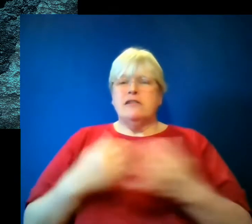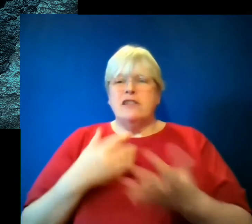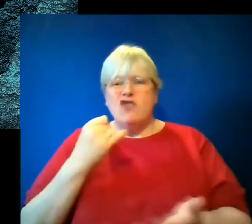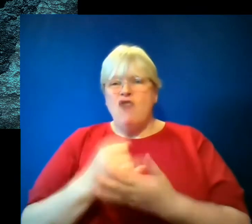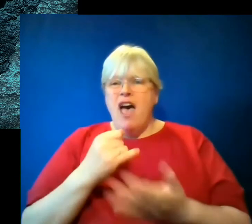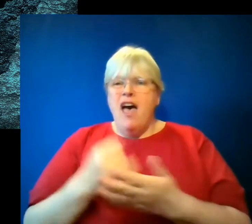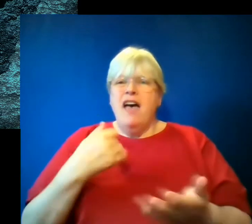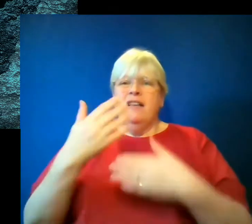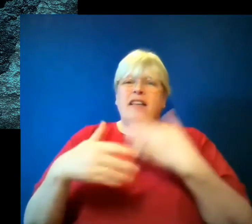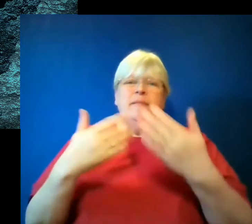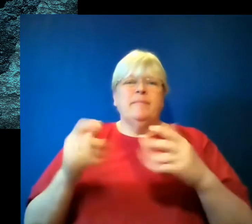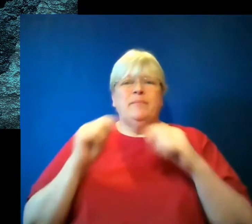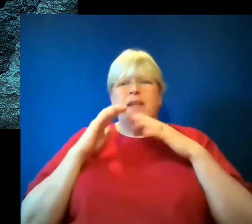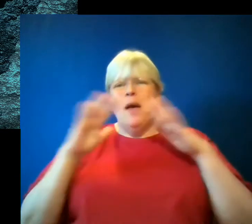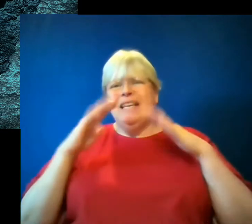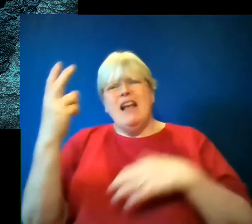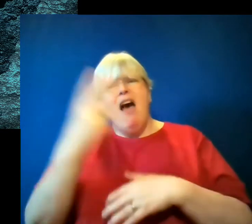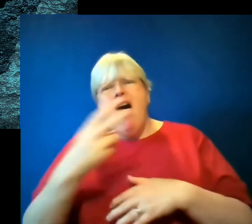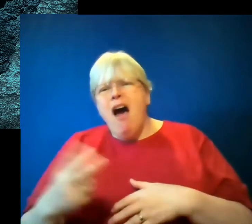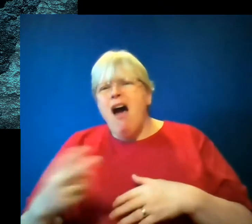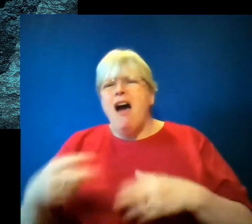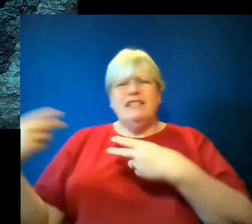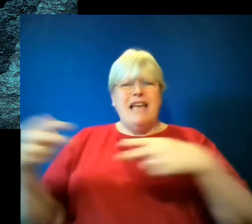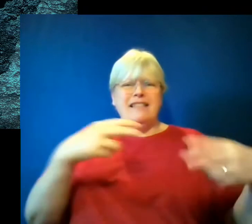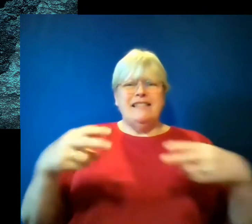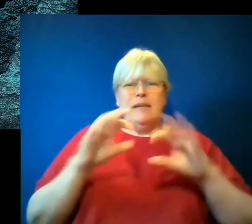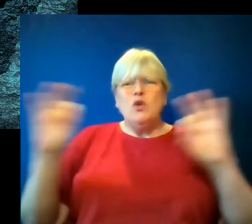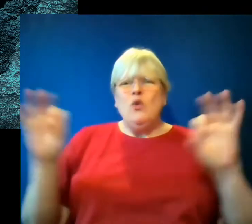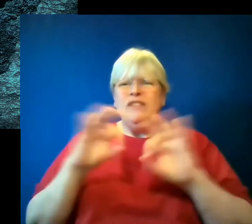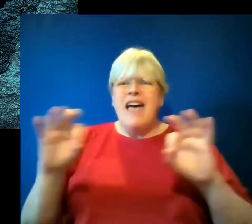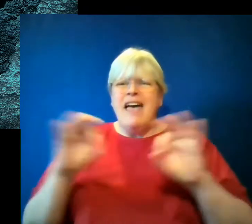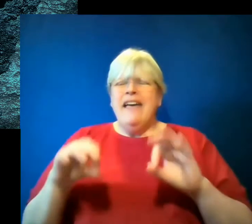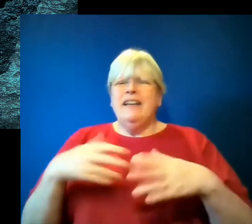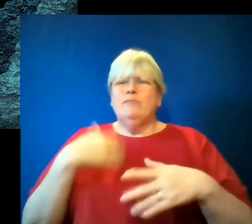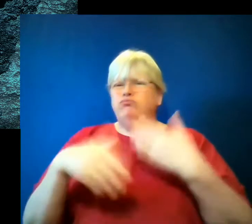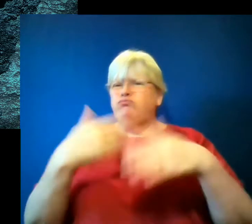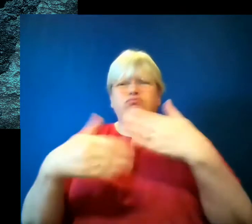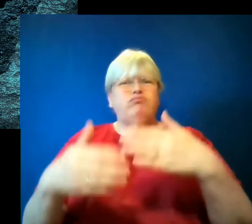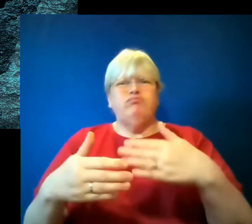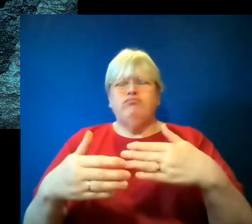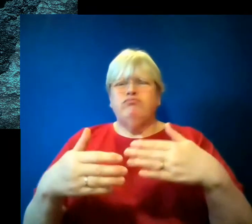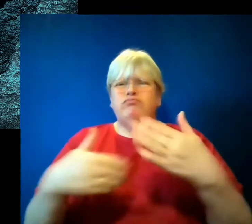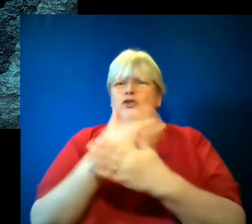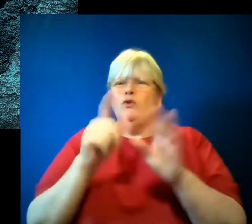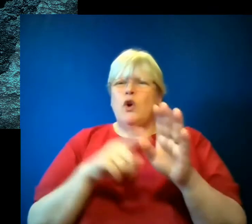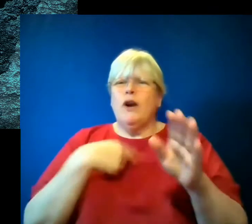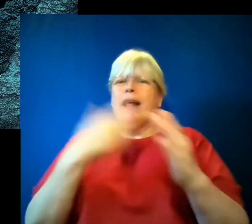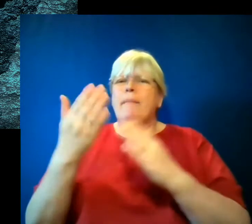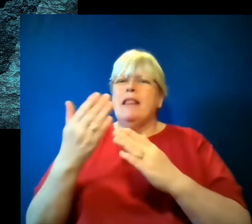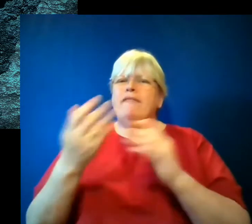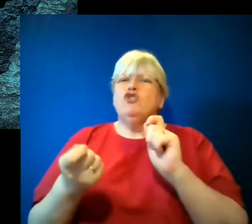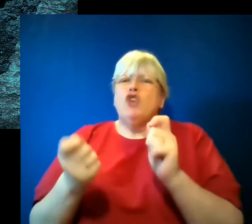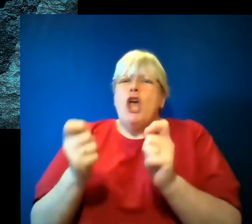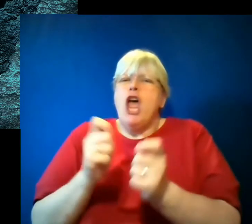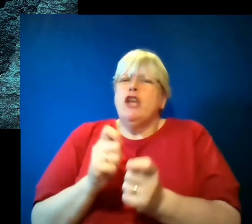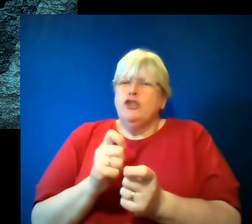also amazing art, amazing dancing, amazing music. It was a city in the middle of change. It was a